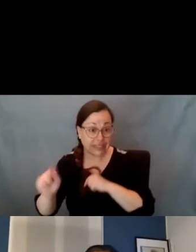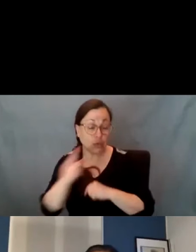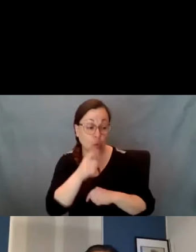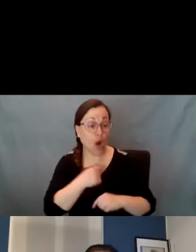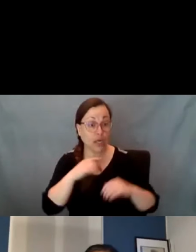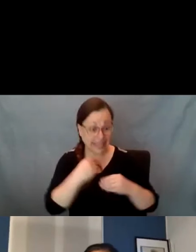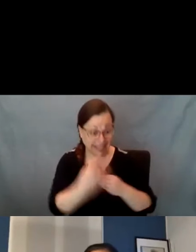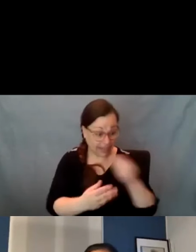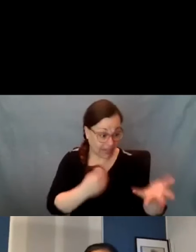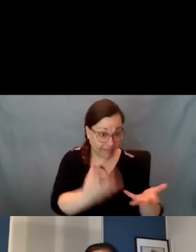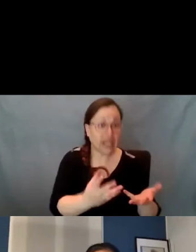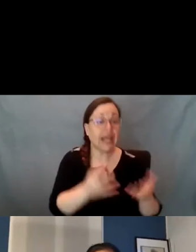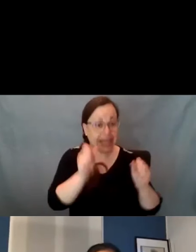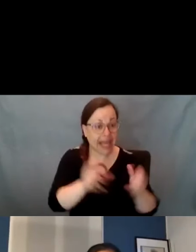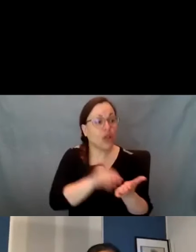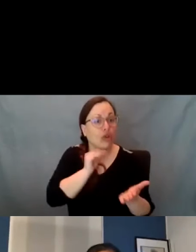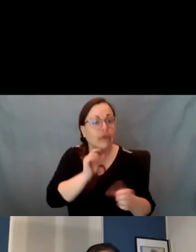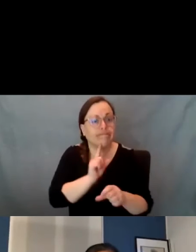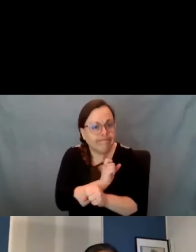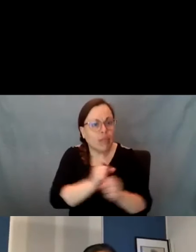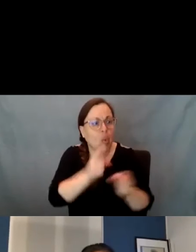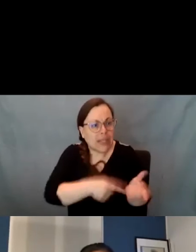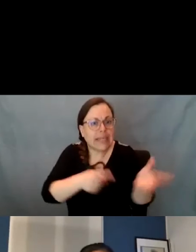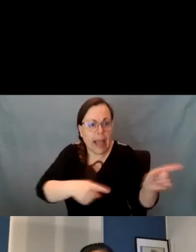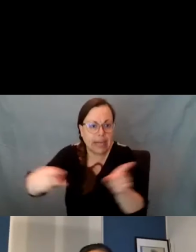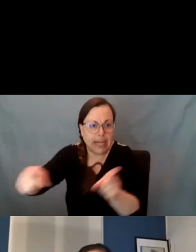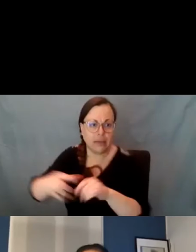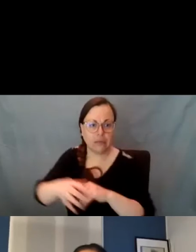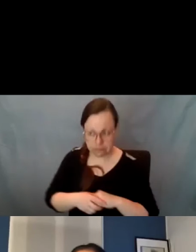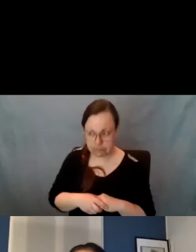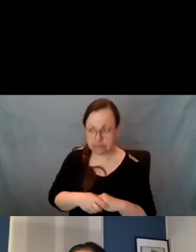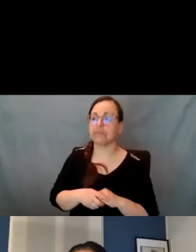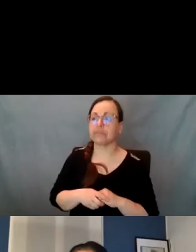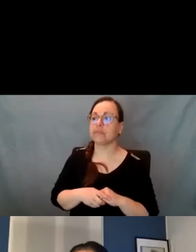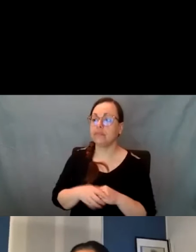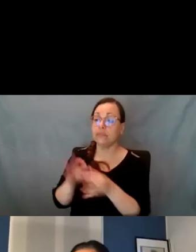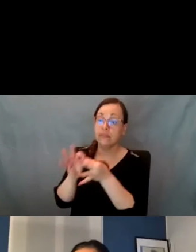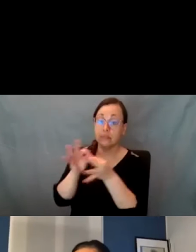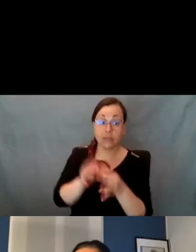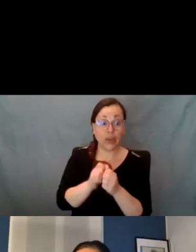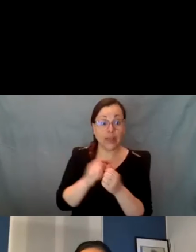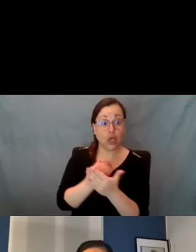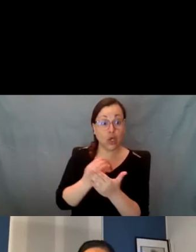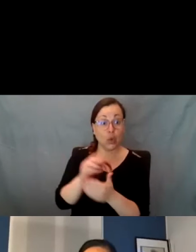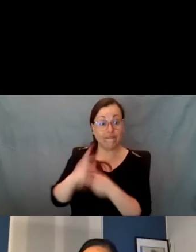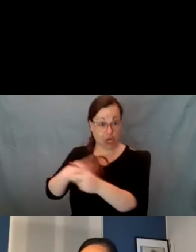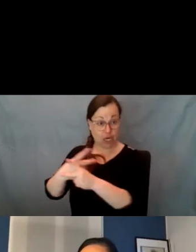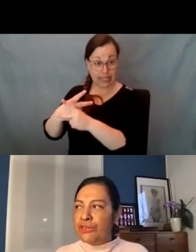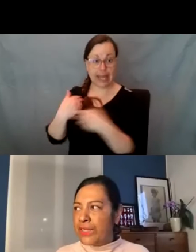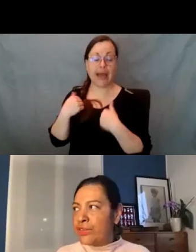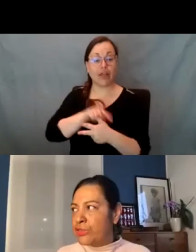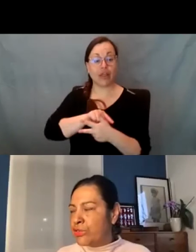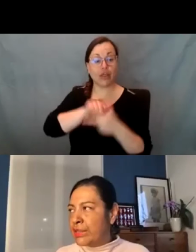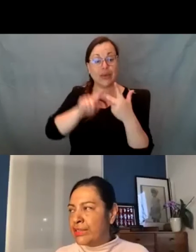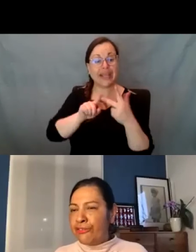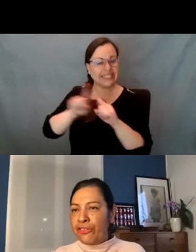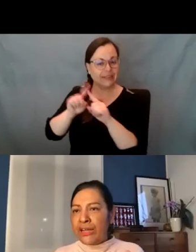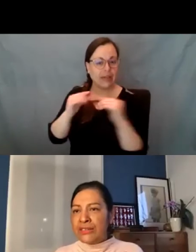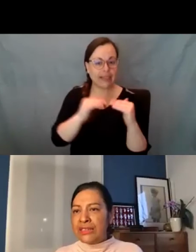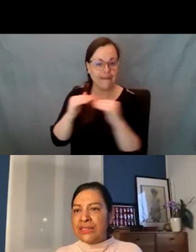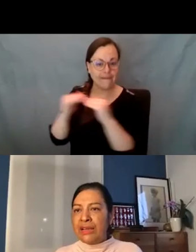individually what is happening. In terms of the new variants there are 3 different levels of issues.